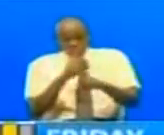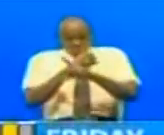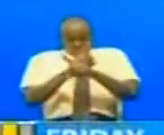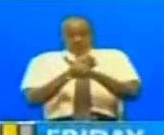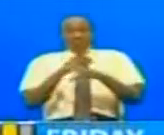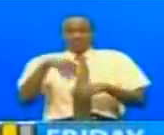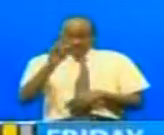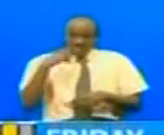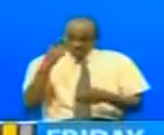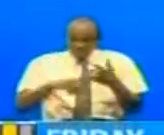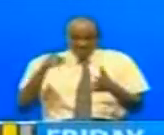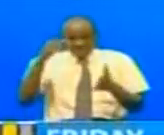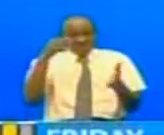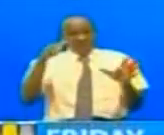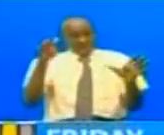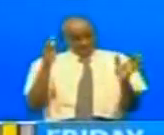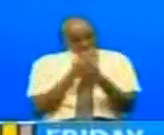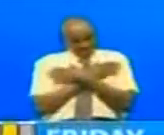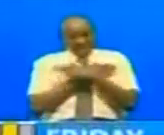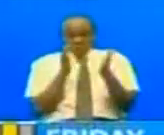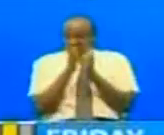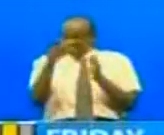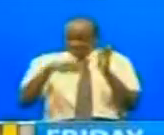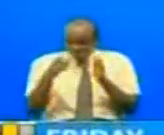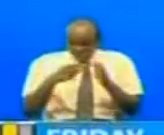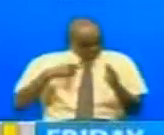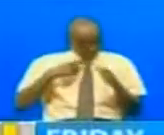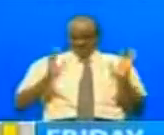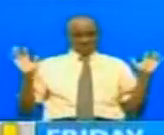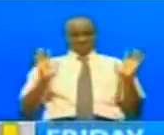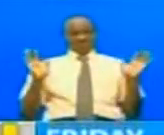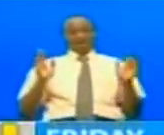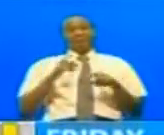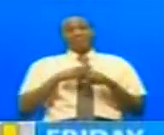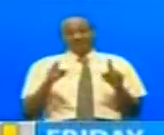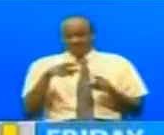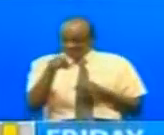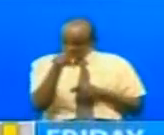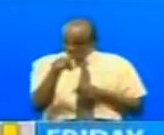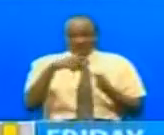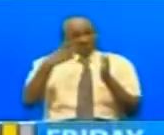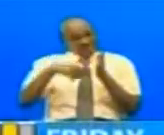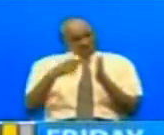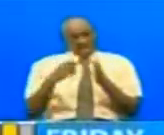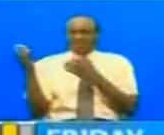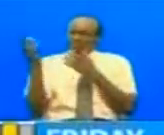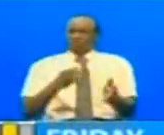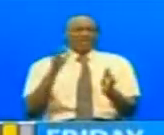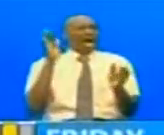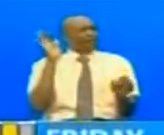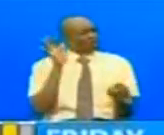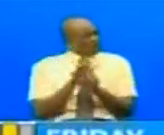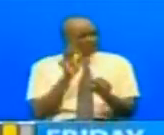himself from proof that he was a partner of the owners of metal refinery EPZ, a lead smelting plant whose waste has caused